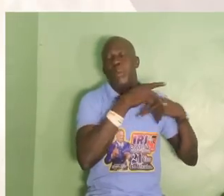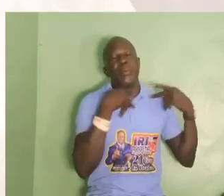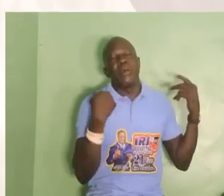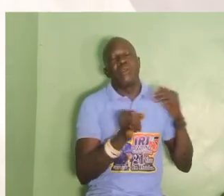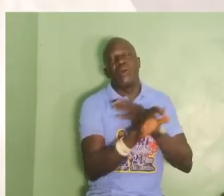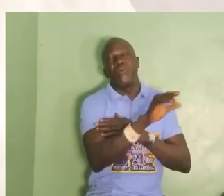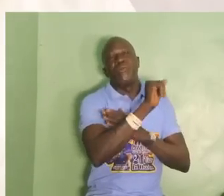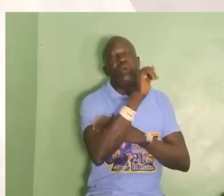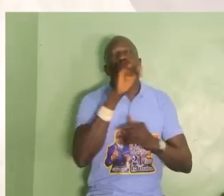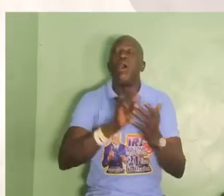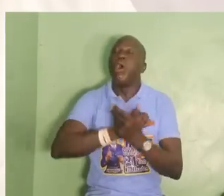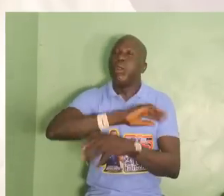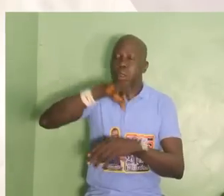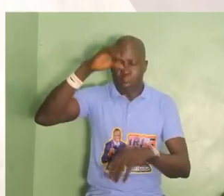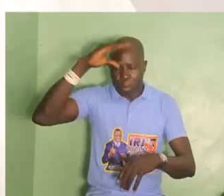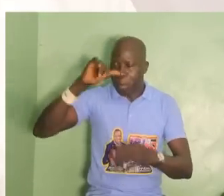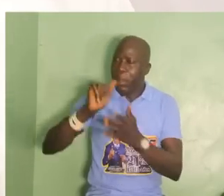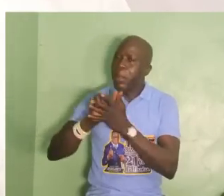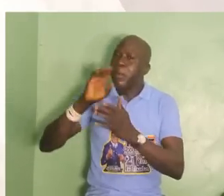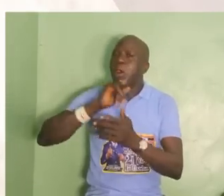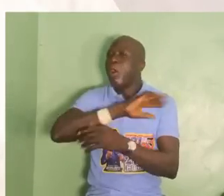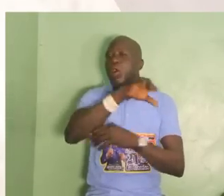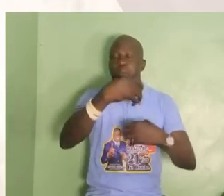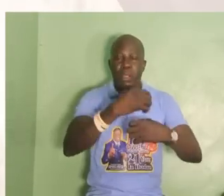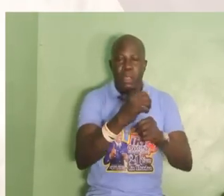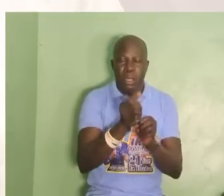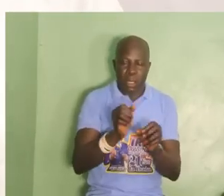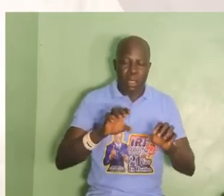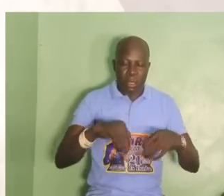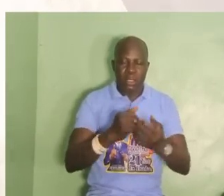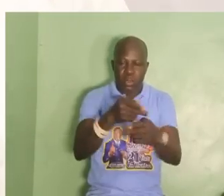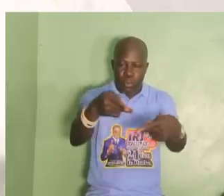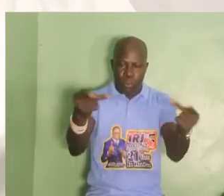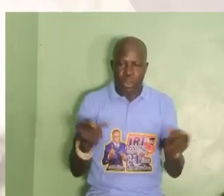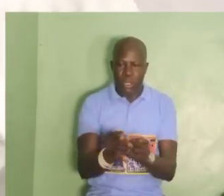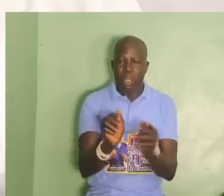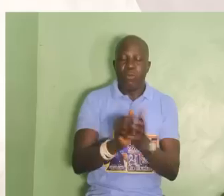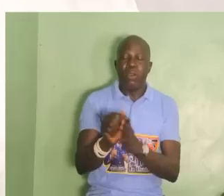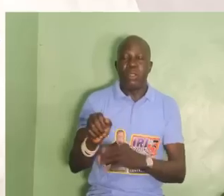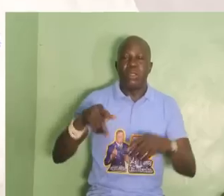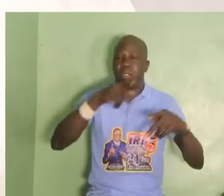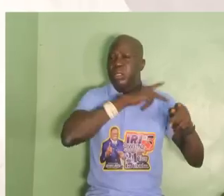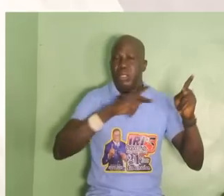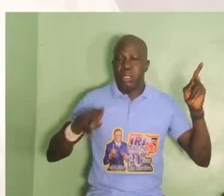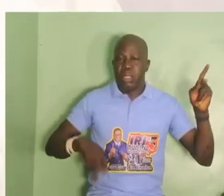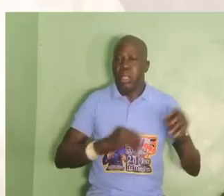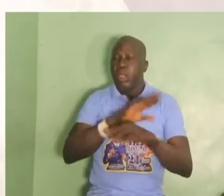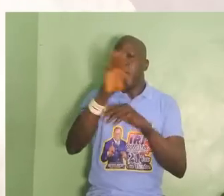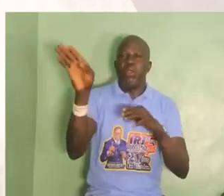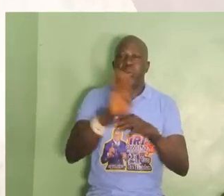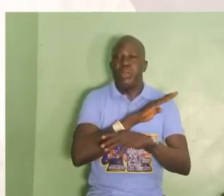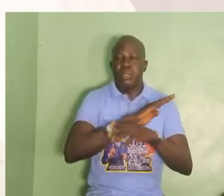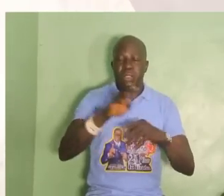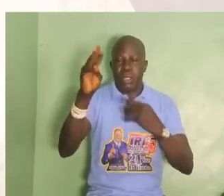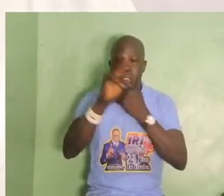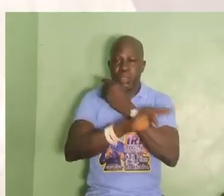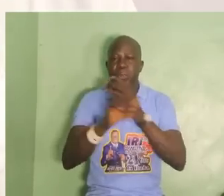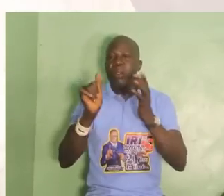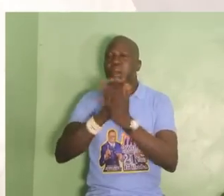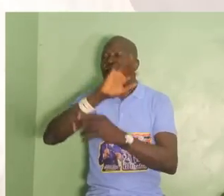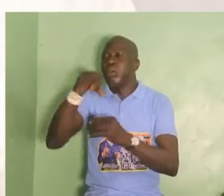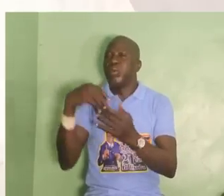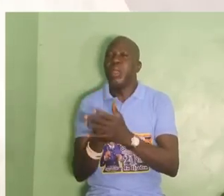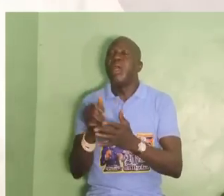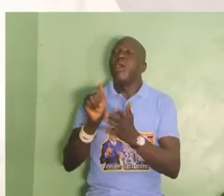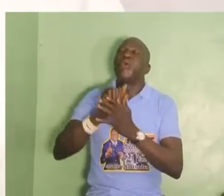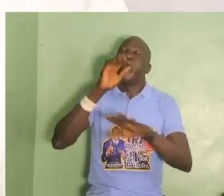tell open account ni oruko awon orphanage so people open an account in name of the orphanage awon ni baba se baba ni ko lo so wo se baba se as to pay to one le kan sick e so